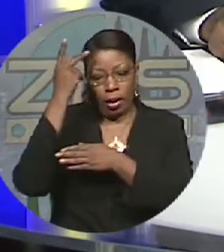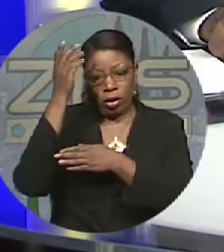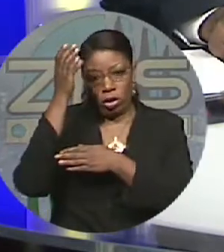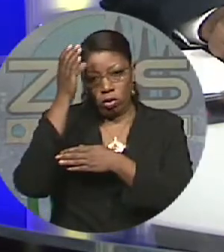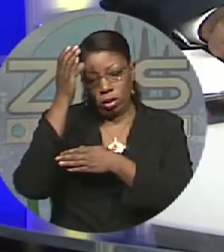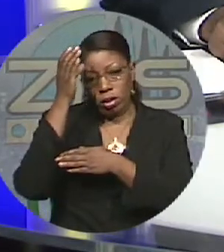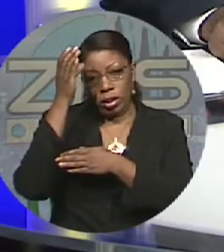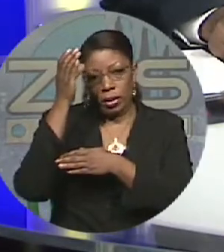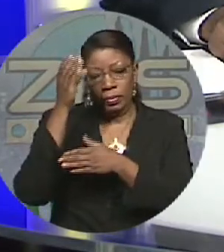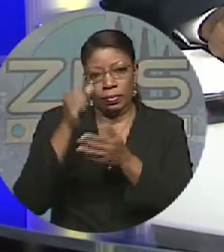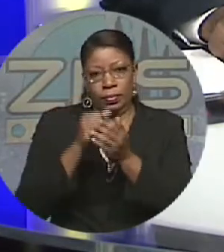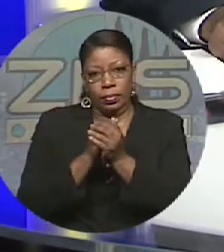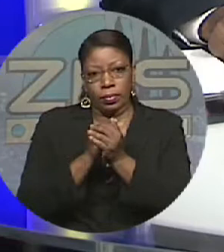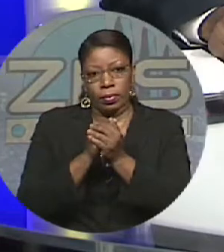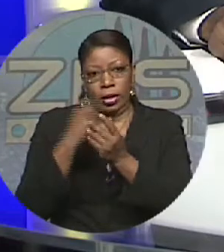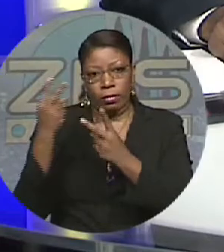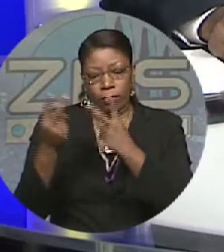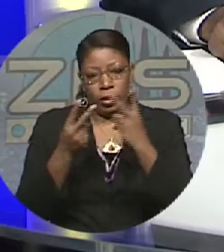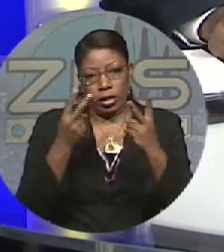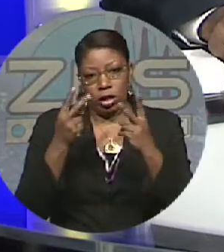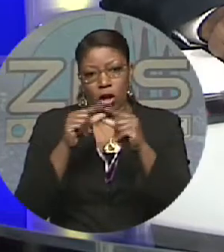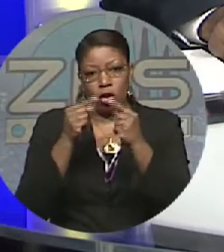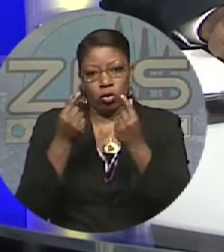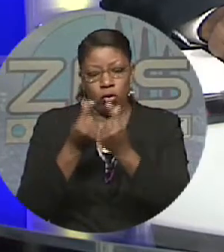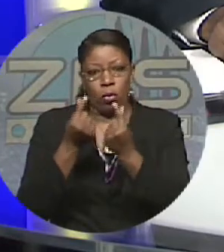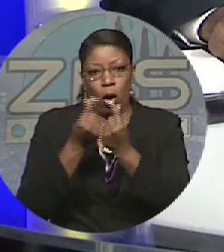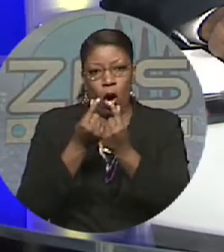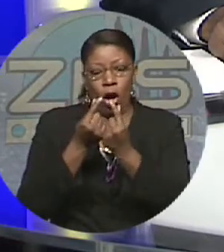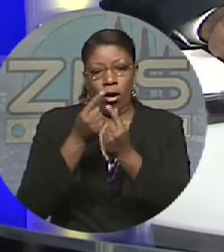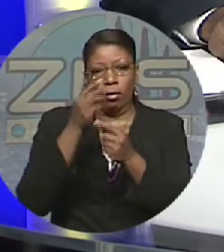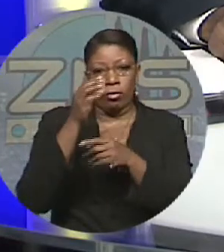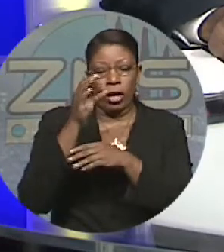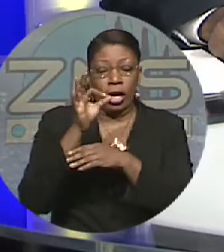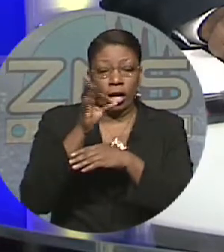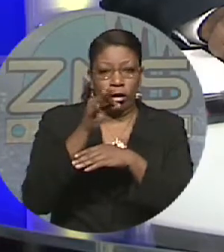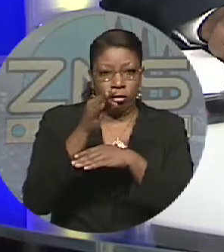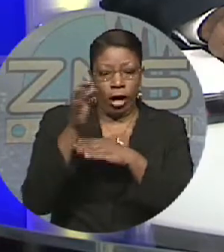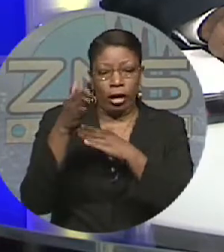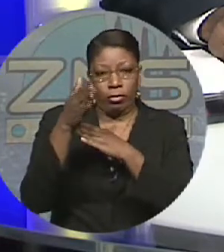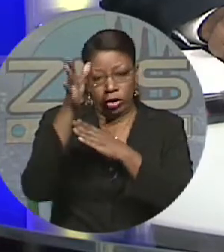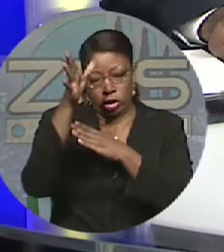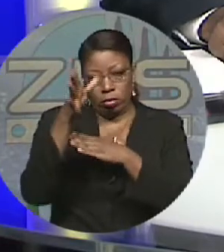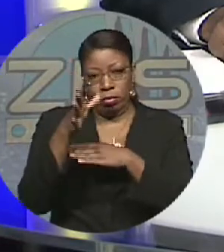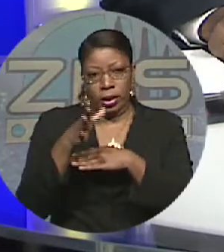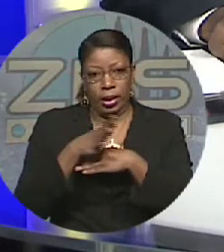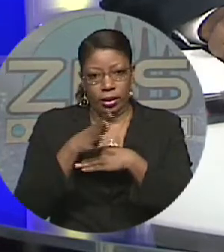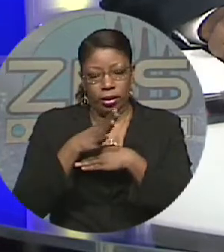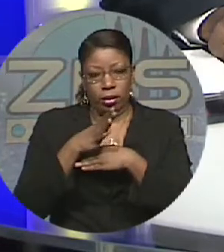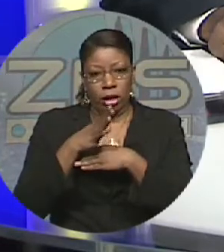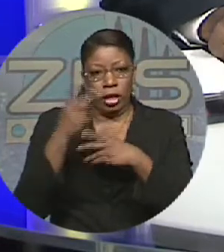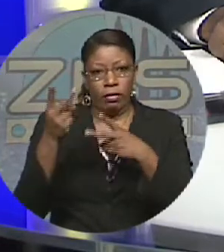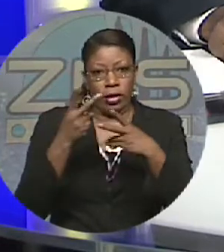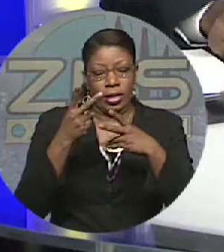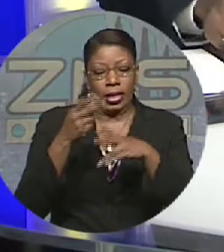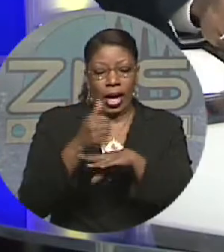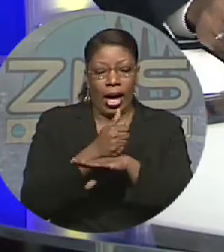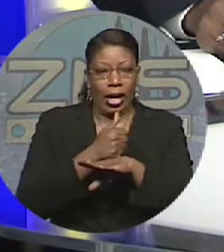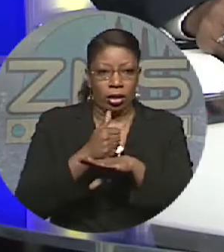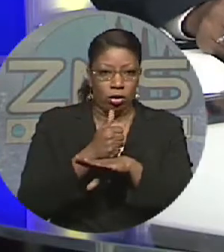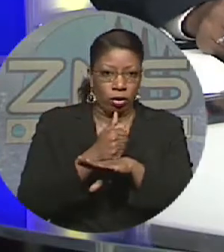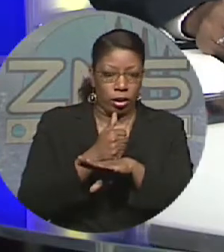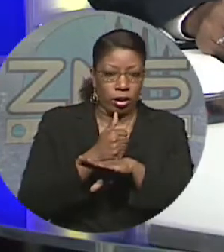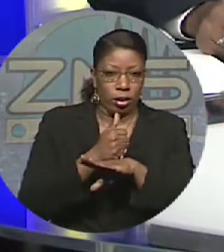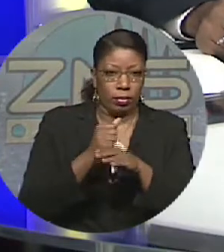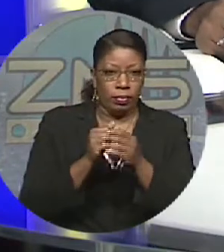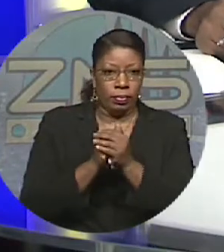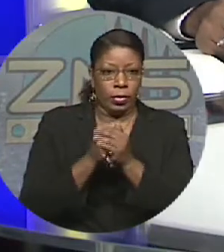the prestigious group of wealthy fly fishermen who for more than two decades have made Cargo Creek Central Andros a part of their calendar. As we